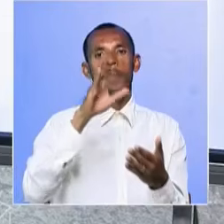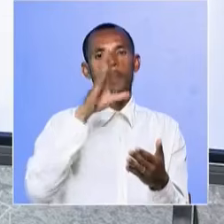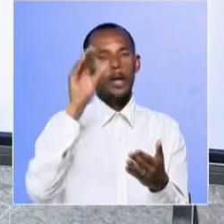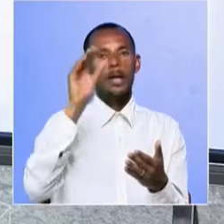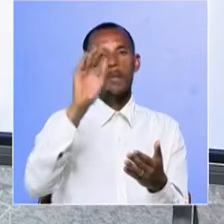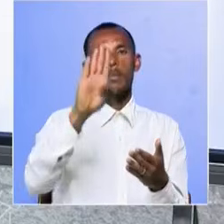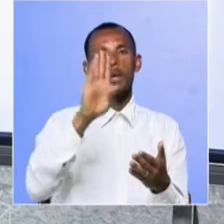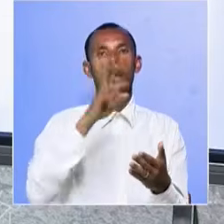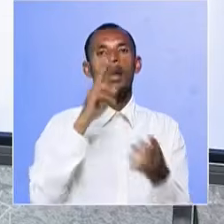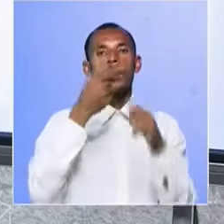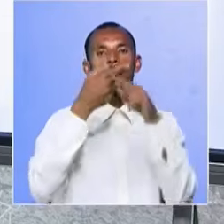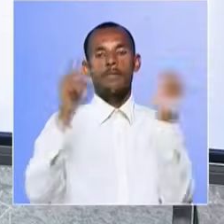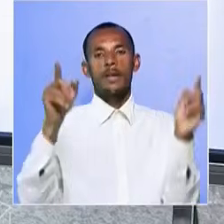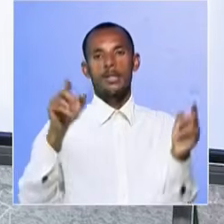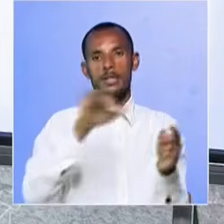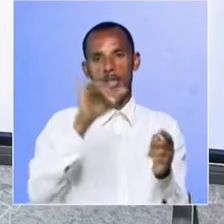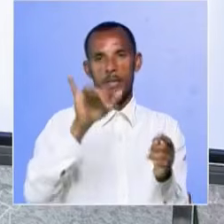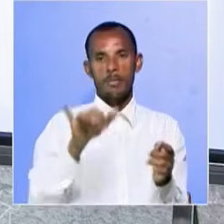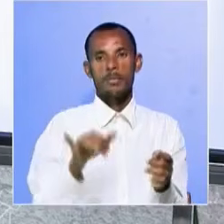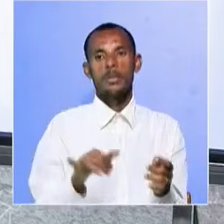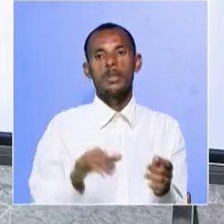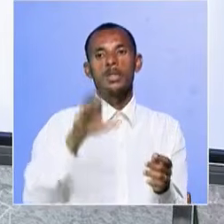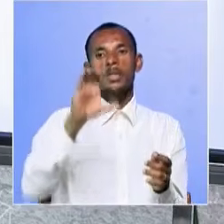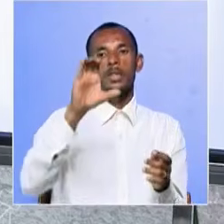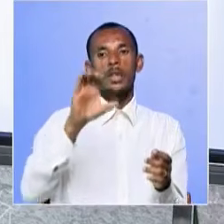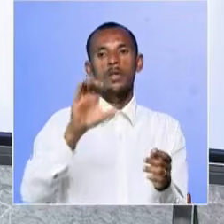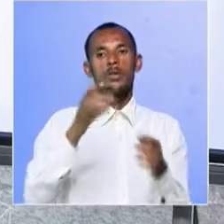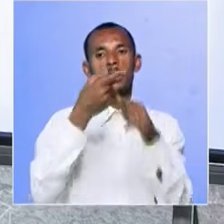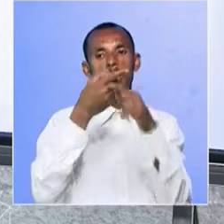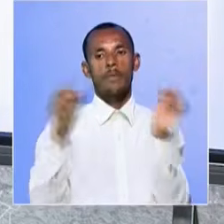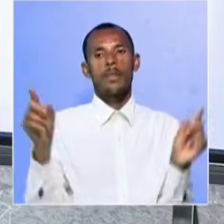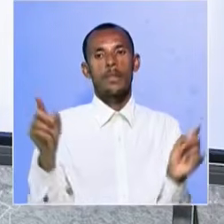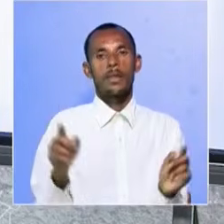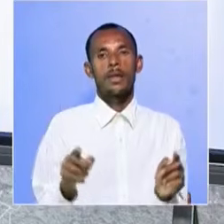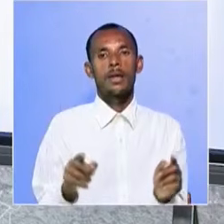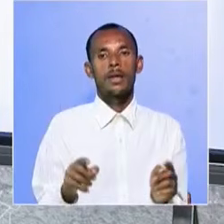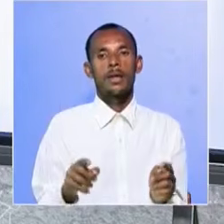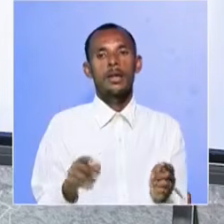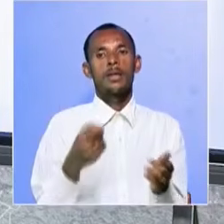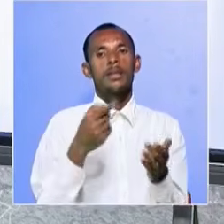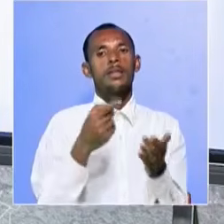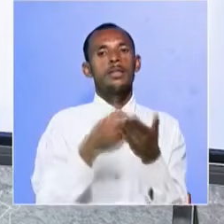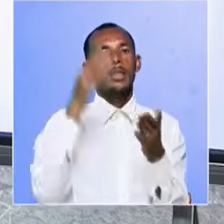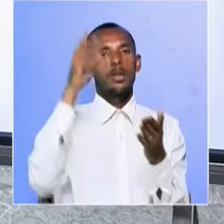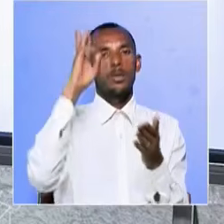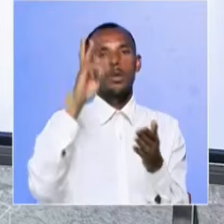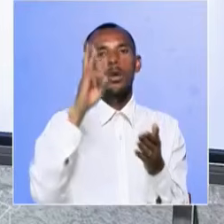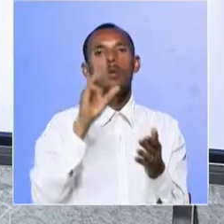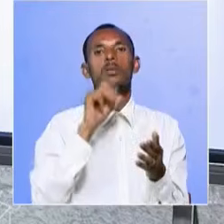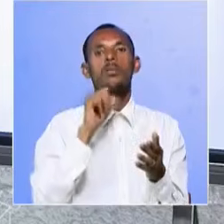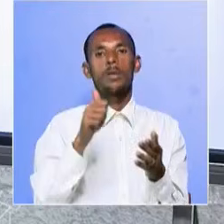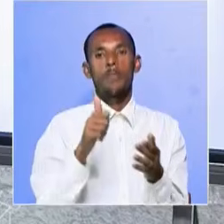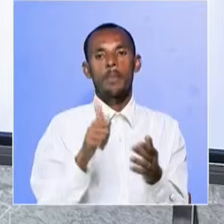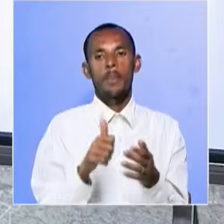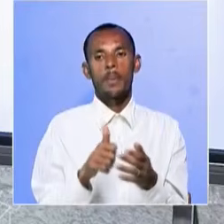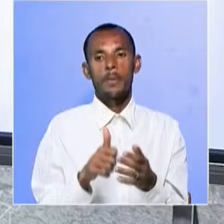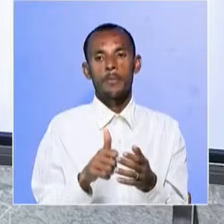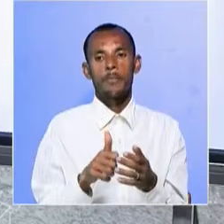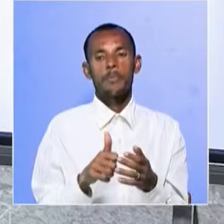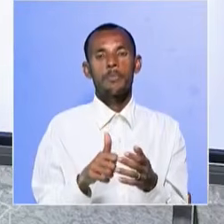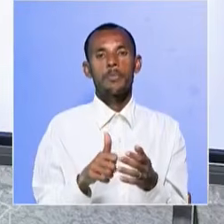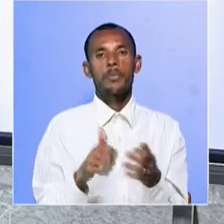different, at the same time C should be different. Otherwise, this operation will not be defined.